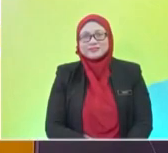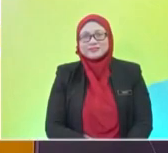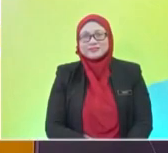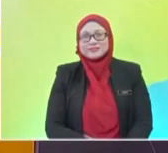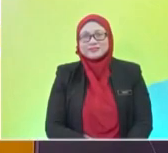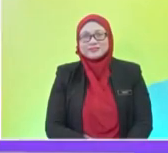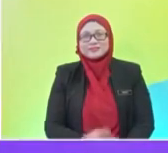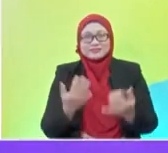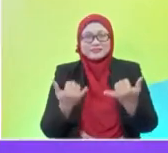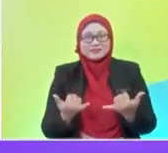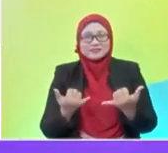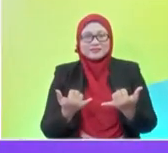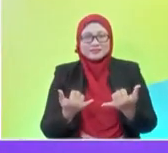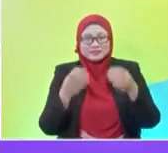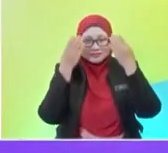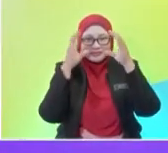teacher. It's my turn.